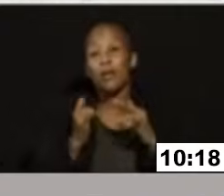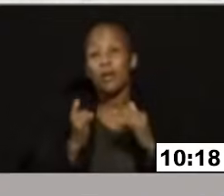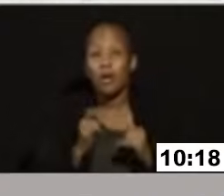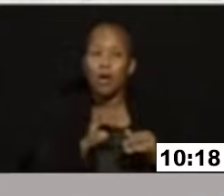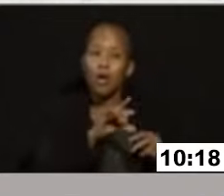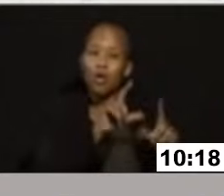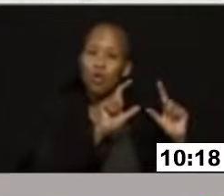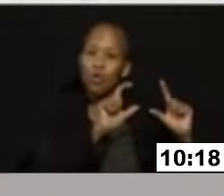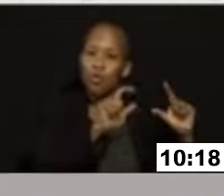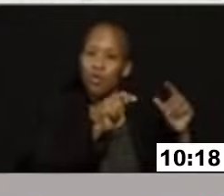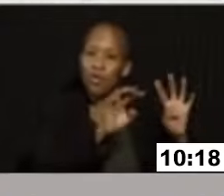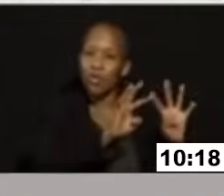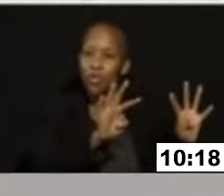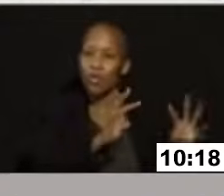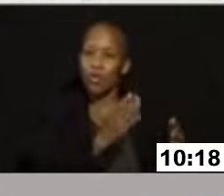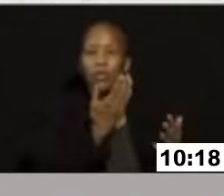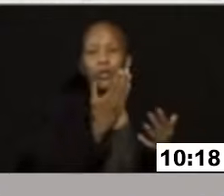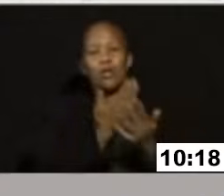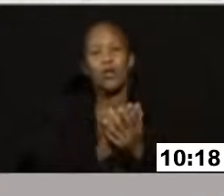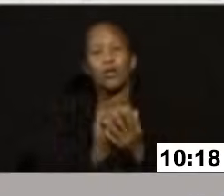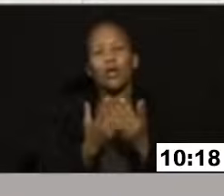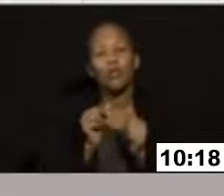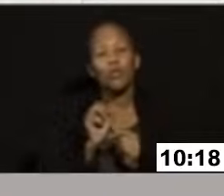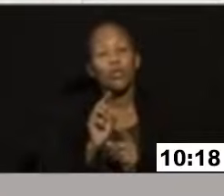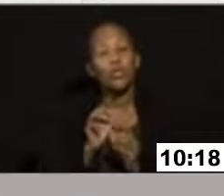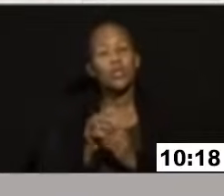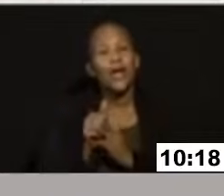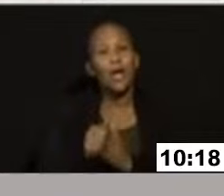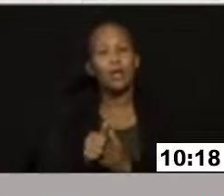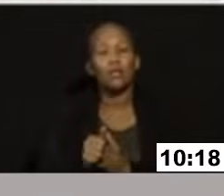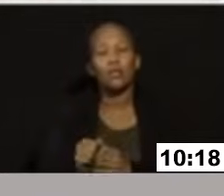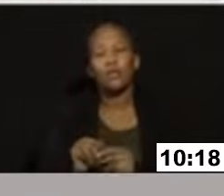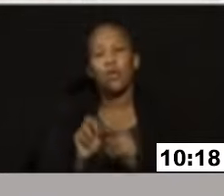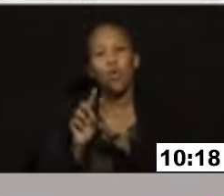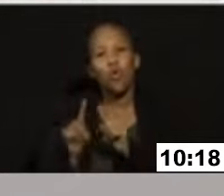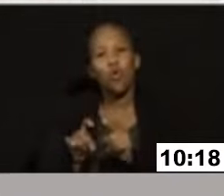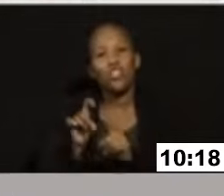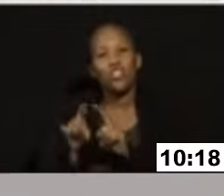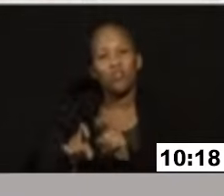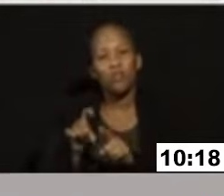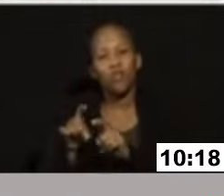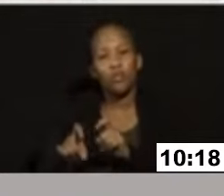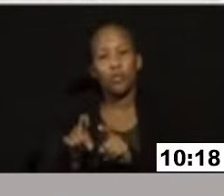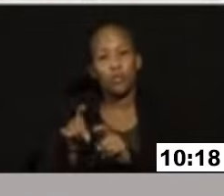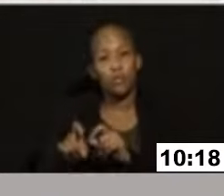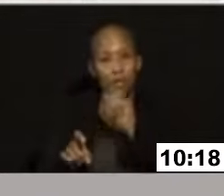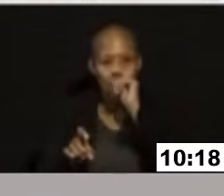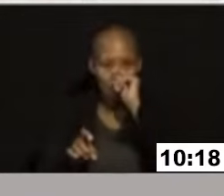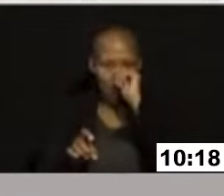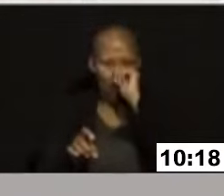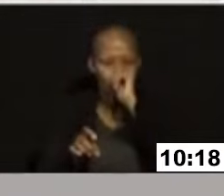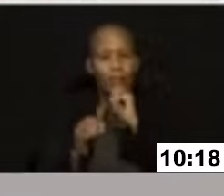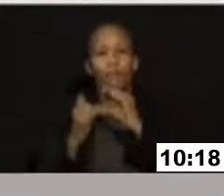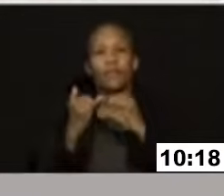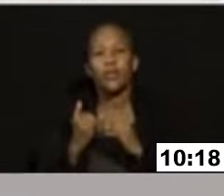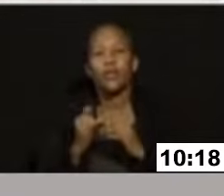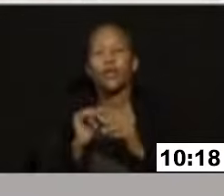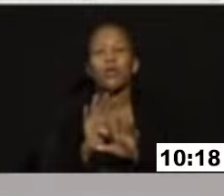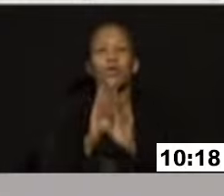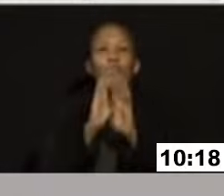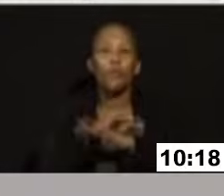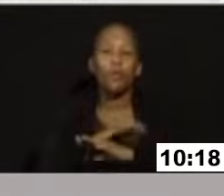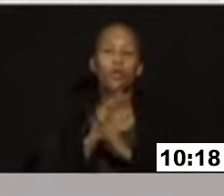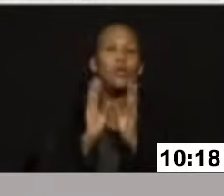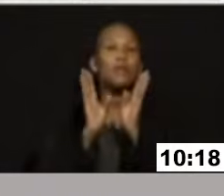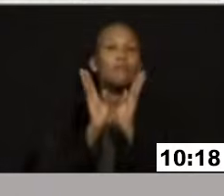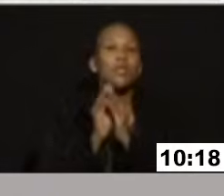to direct a cross-examination in circumstances where there is no meeting of the jurisdictional requirements